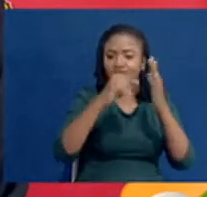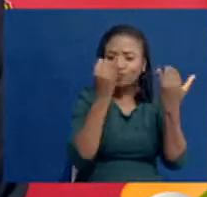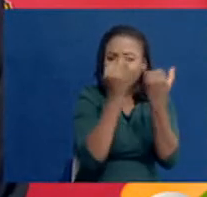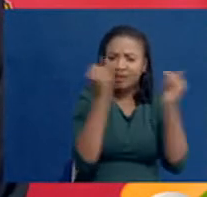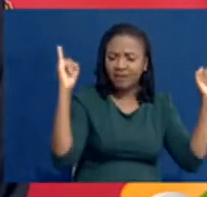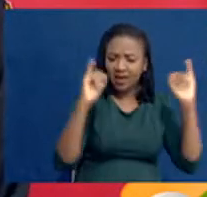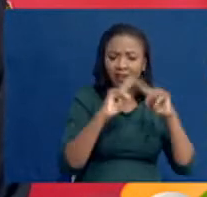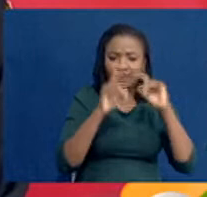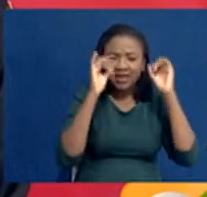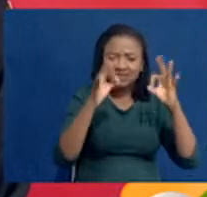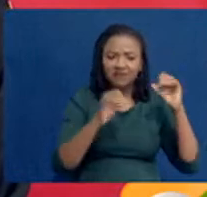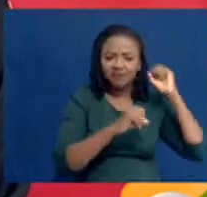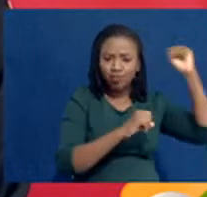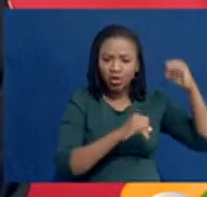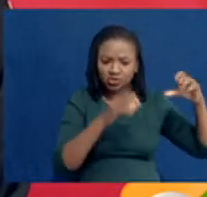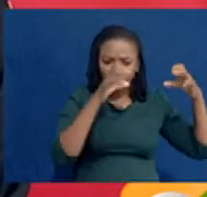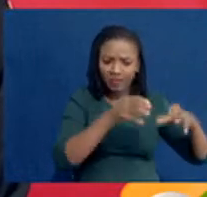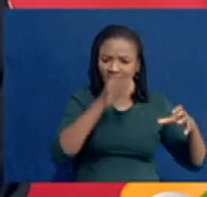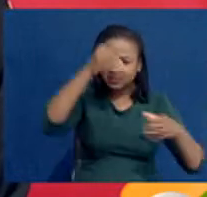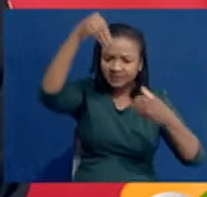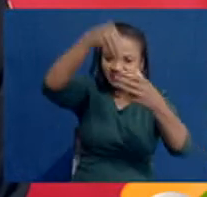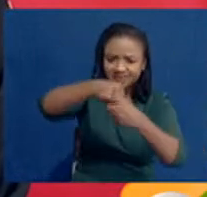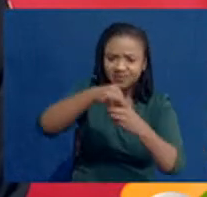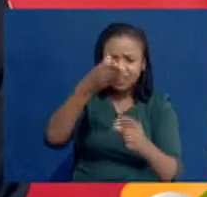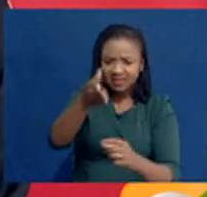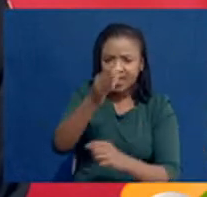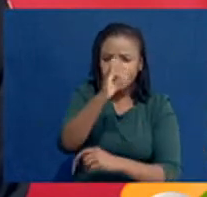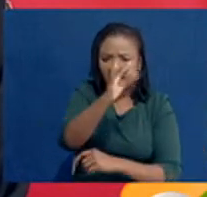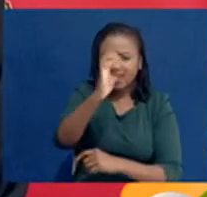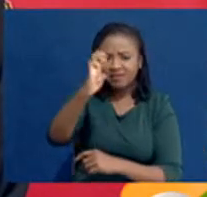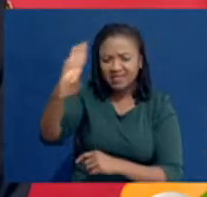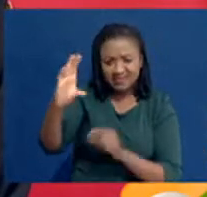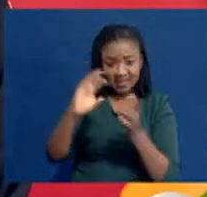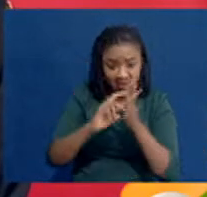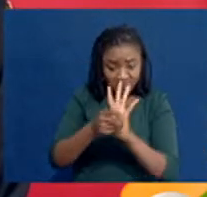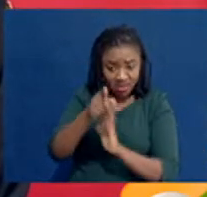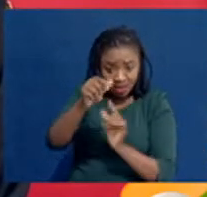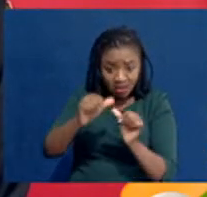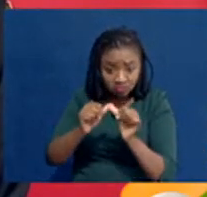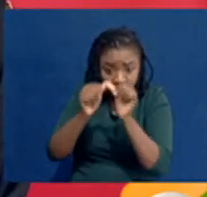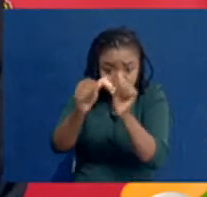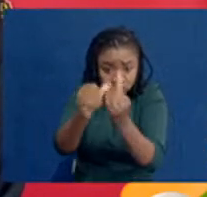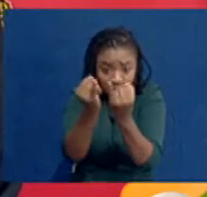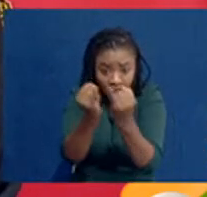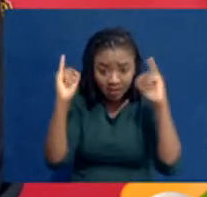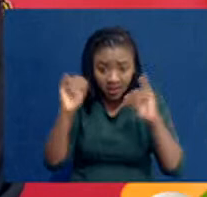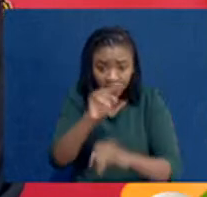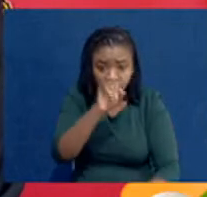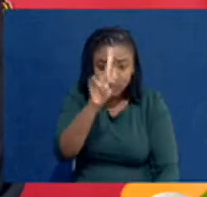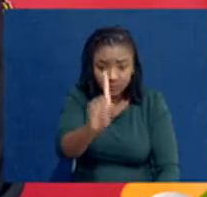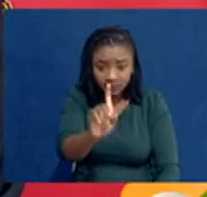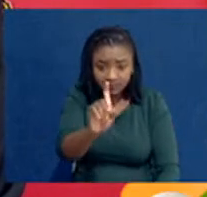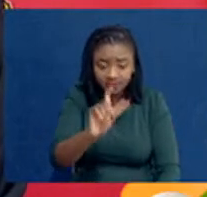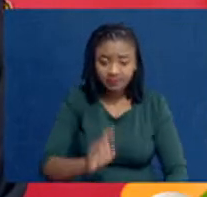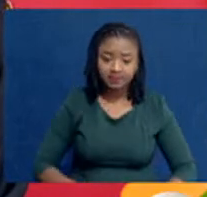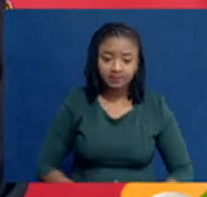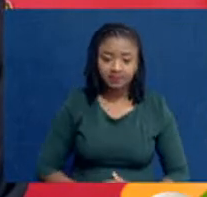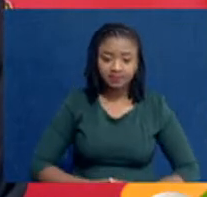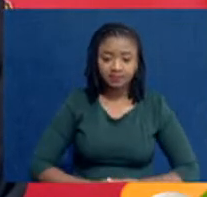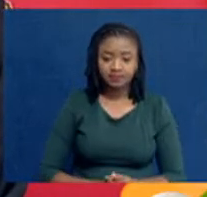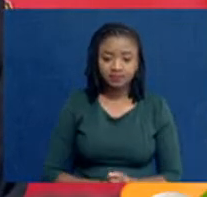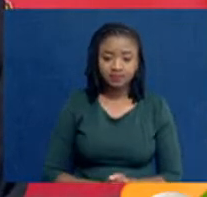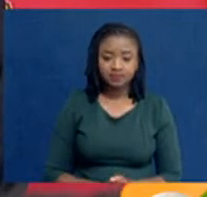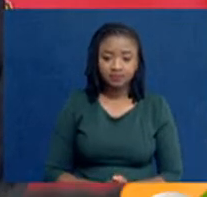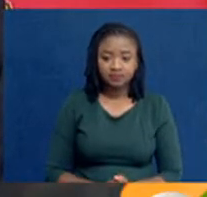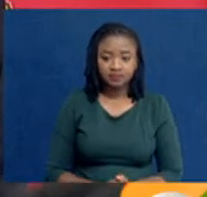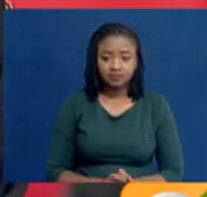will IEBC, that is being appointed by political parties, how